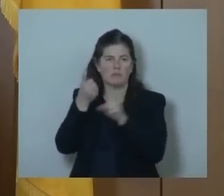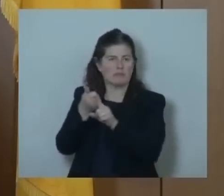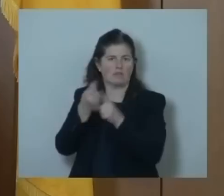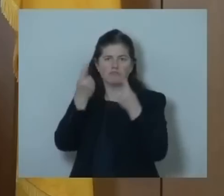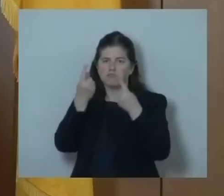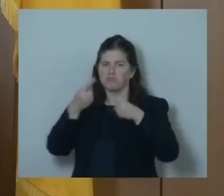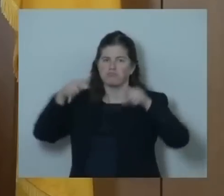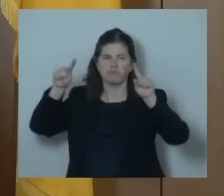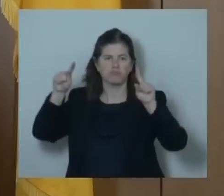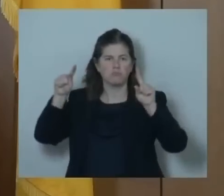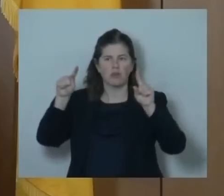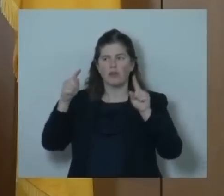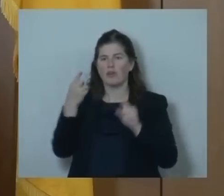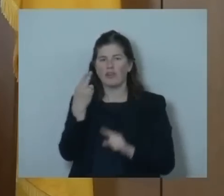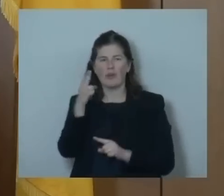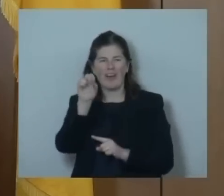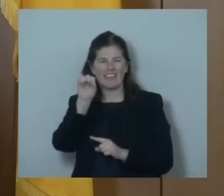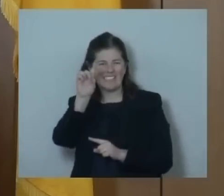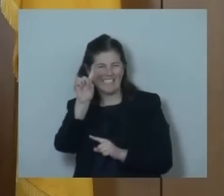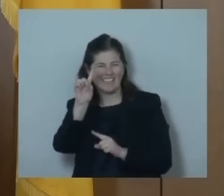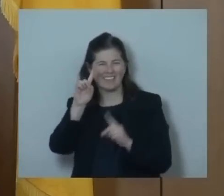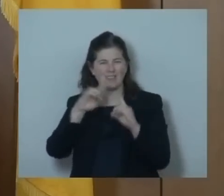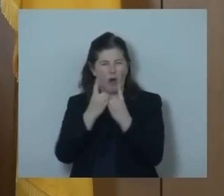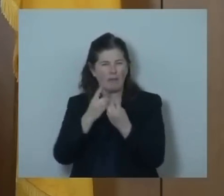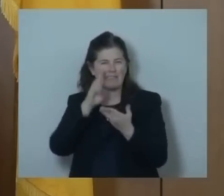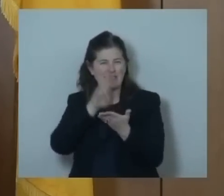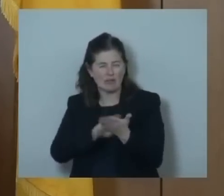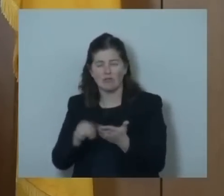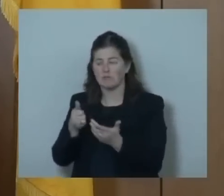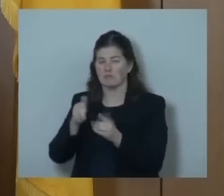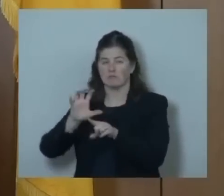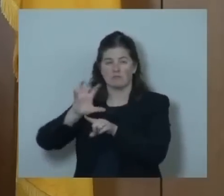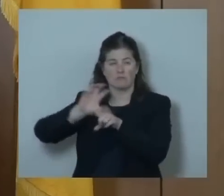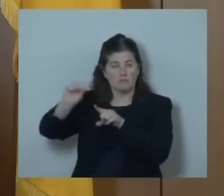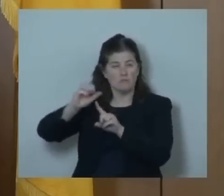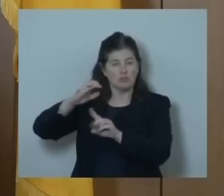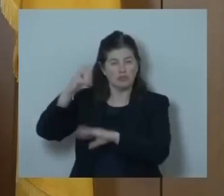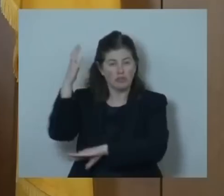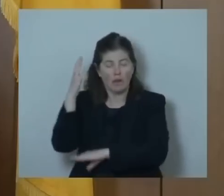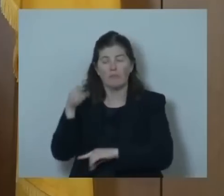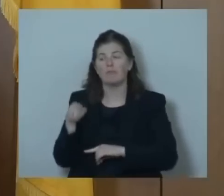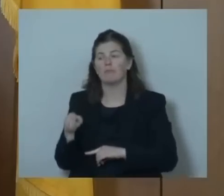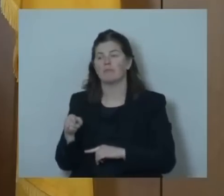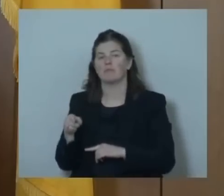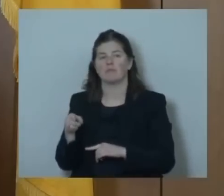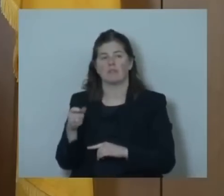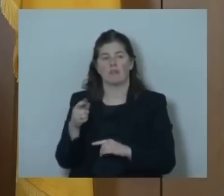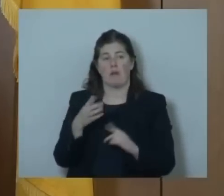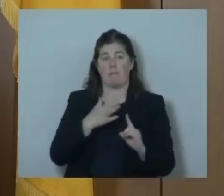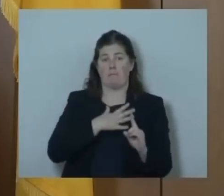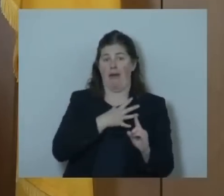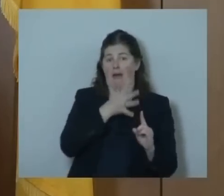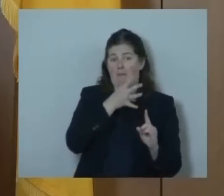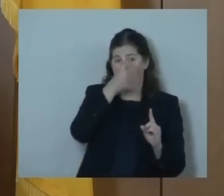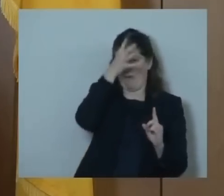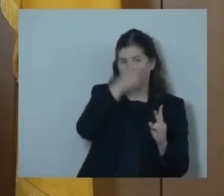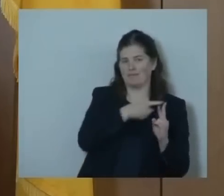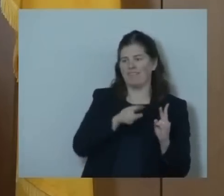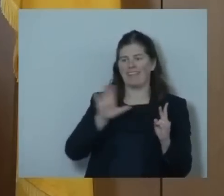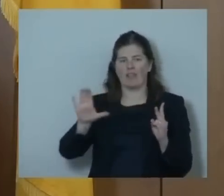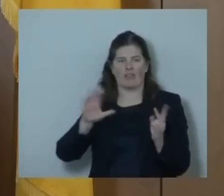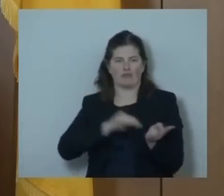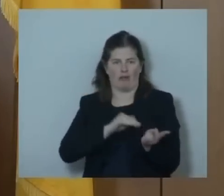Human Services Department secretary. He, in fact, at one point in time was both my parents, geriatrician